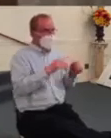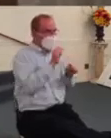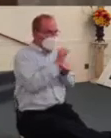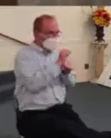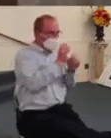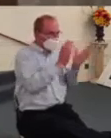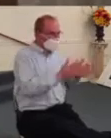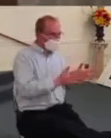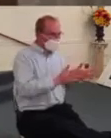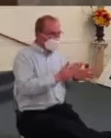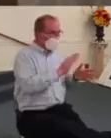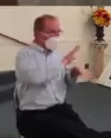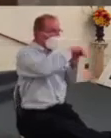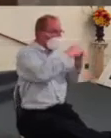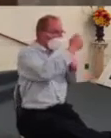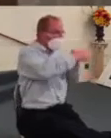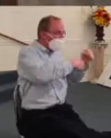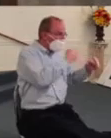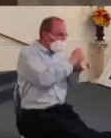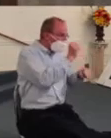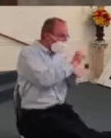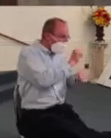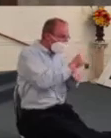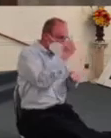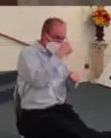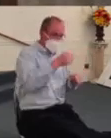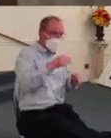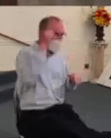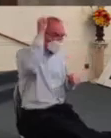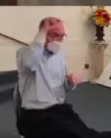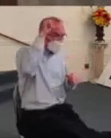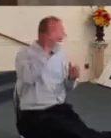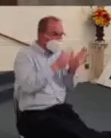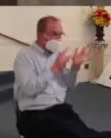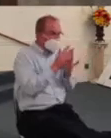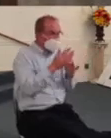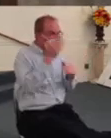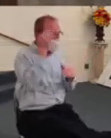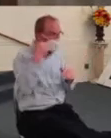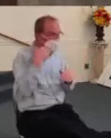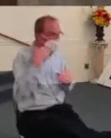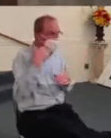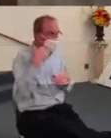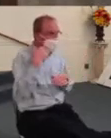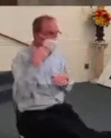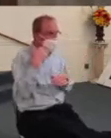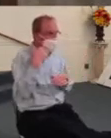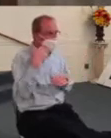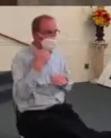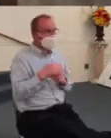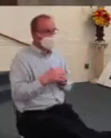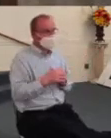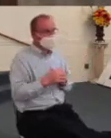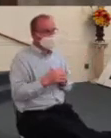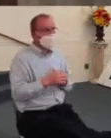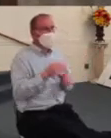to anoint Jesus' head. In the Old Testament, there is a story of